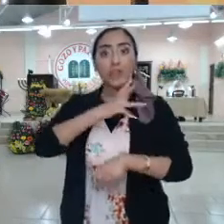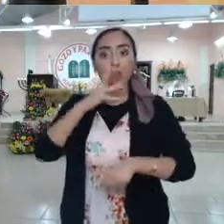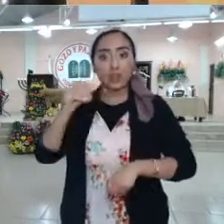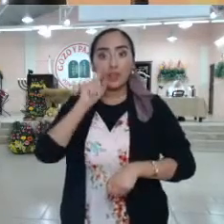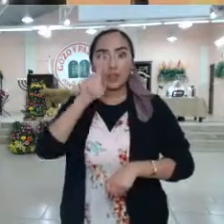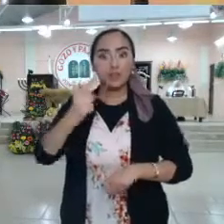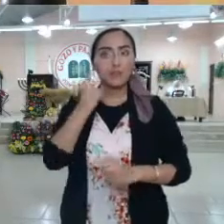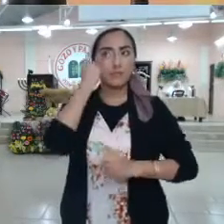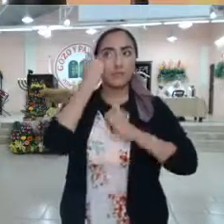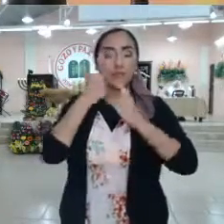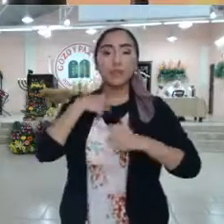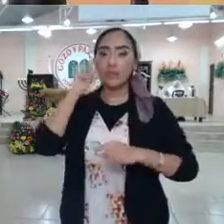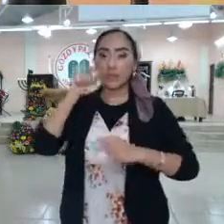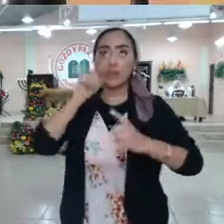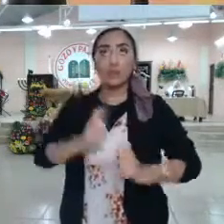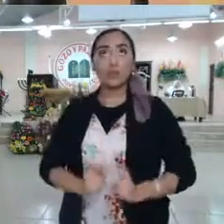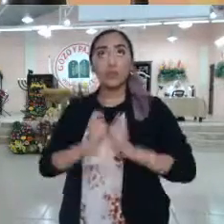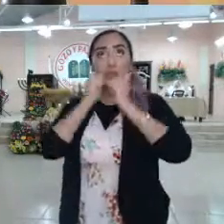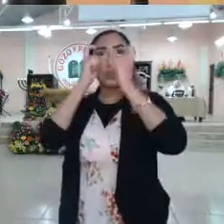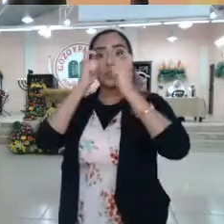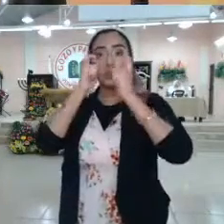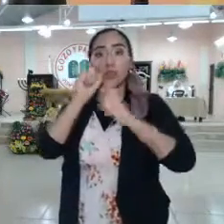worked. And you're going to think